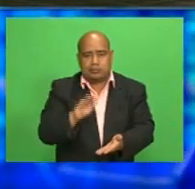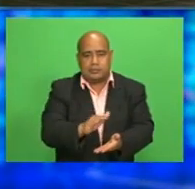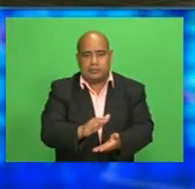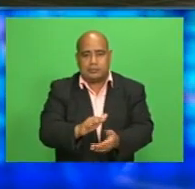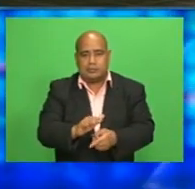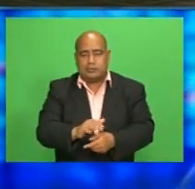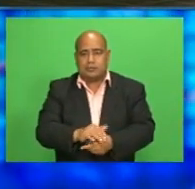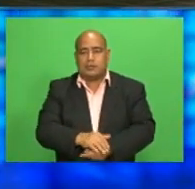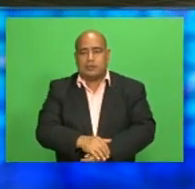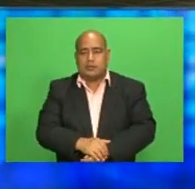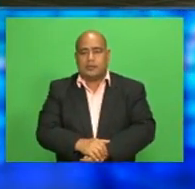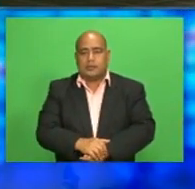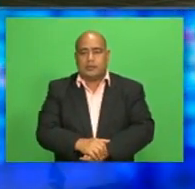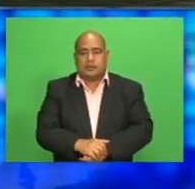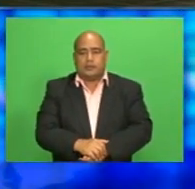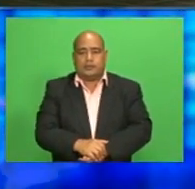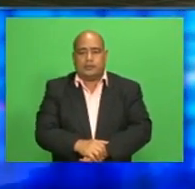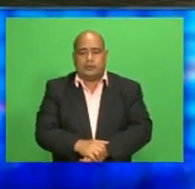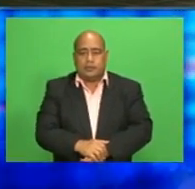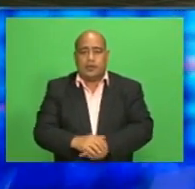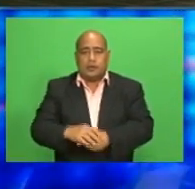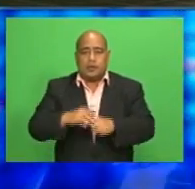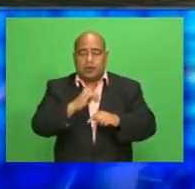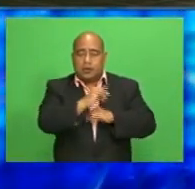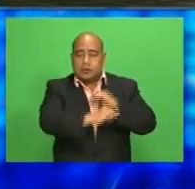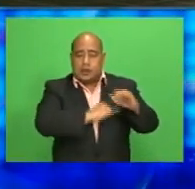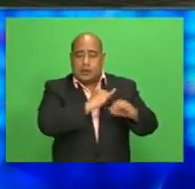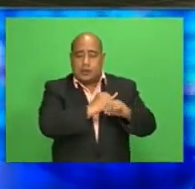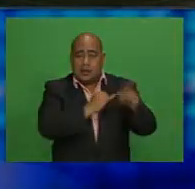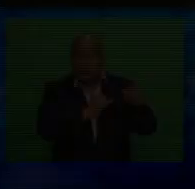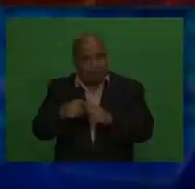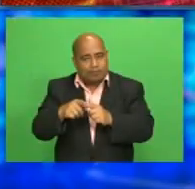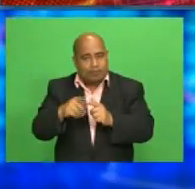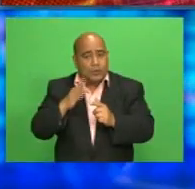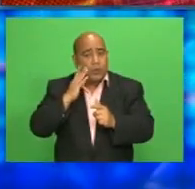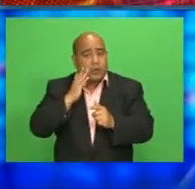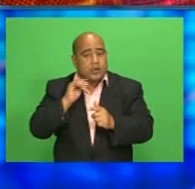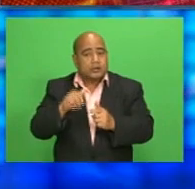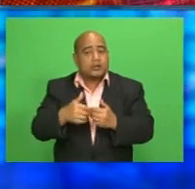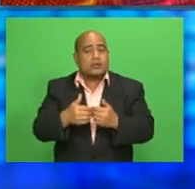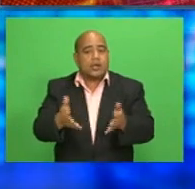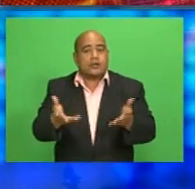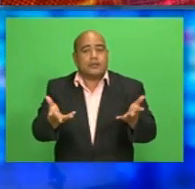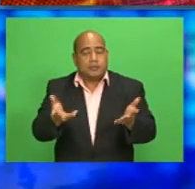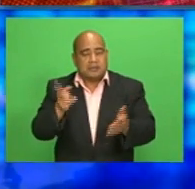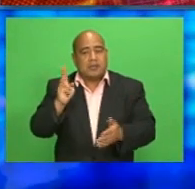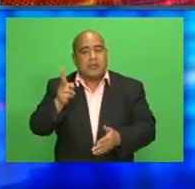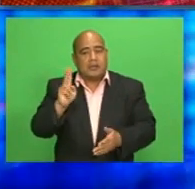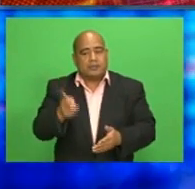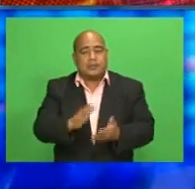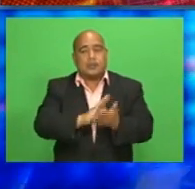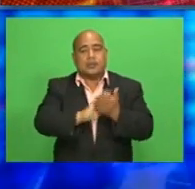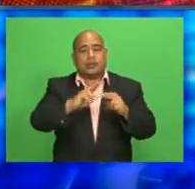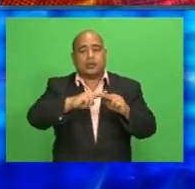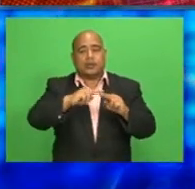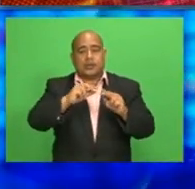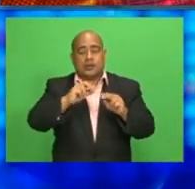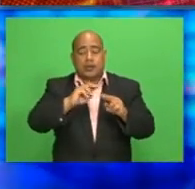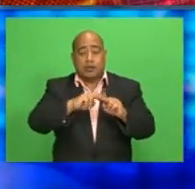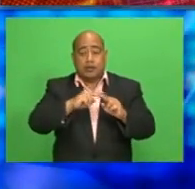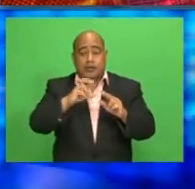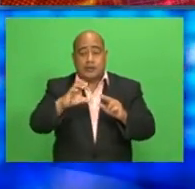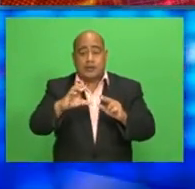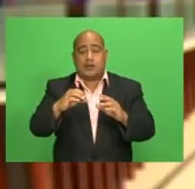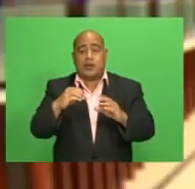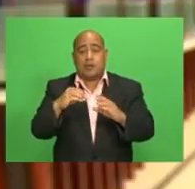the International Air Transport Association says it will not stop there. Gary from HFC Bank joins us now with the latest from the stock